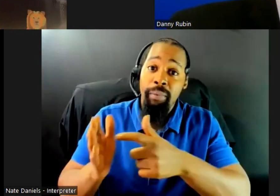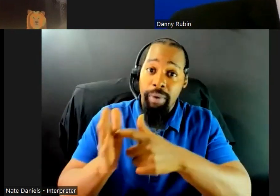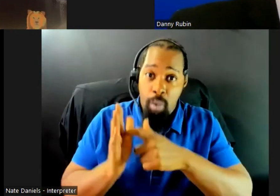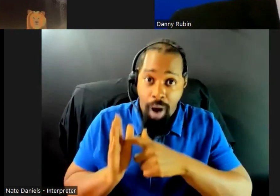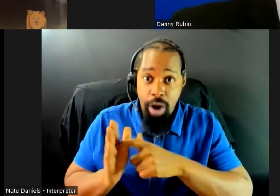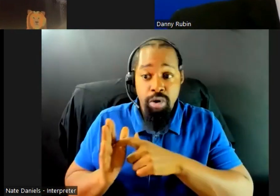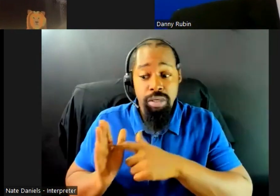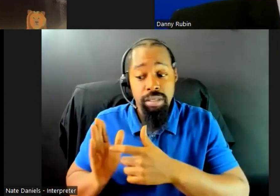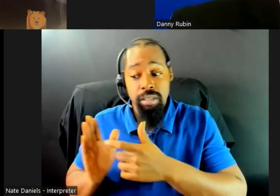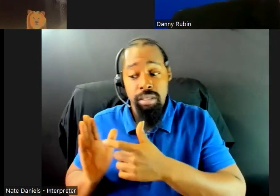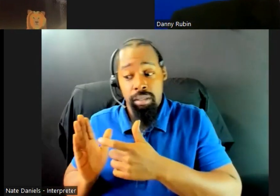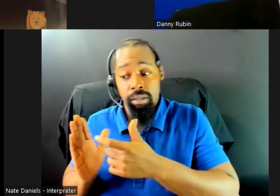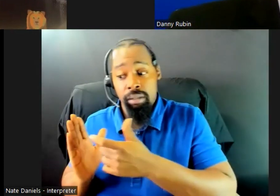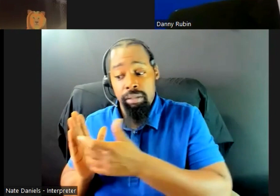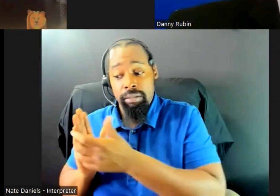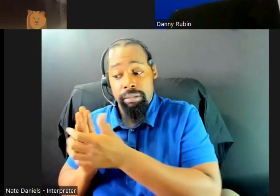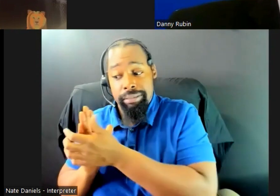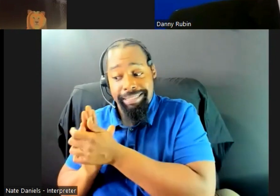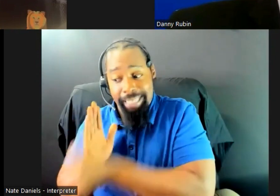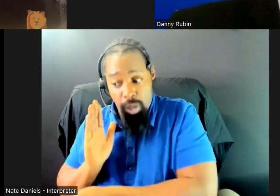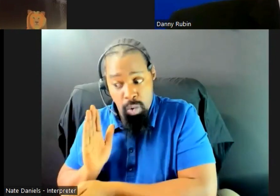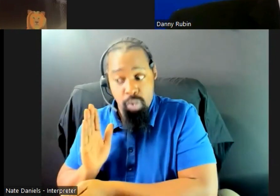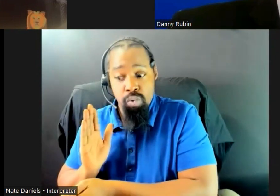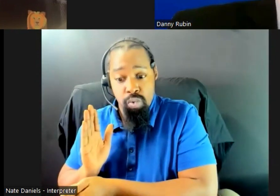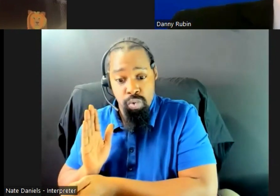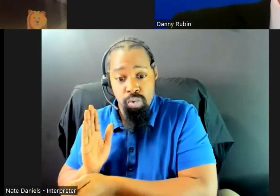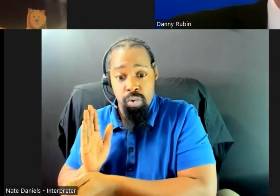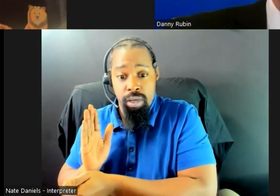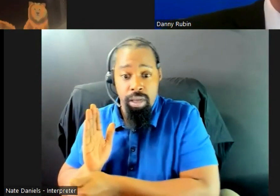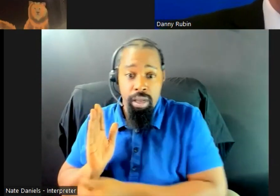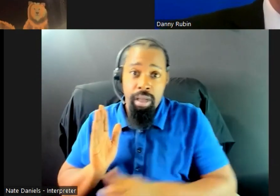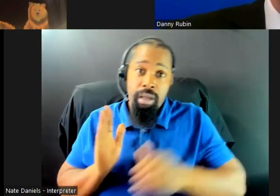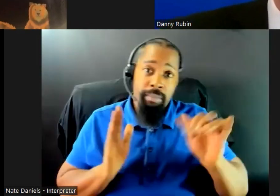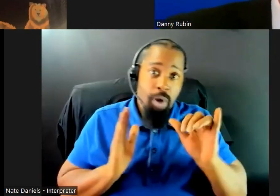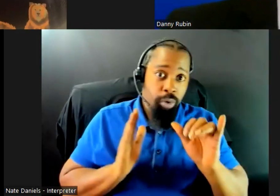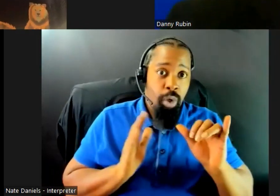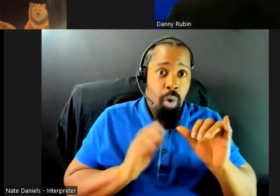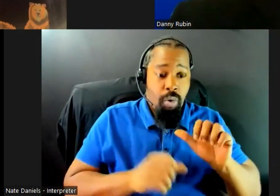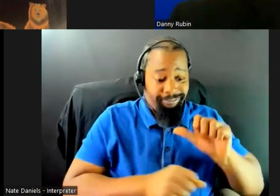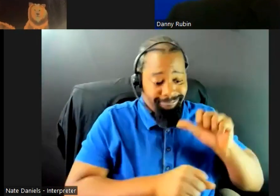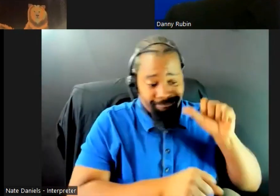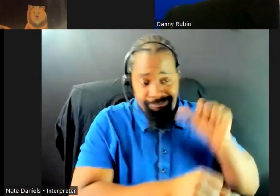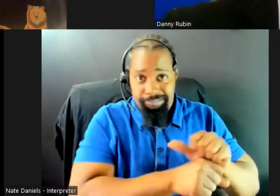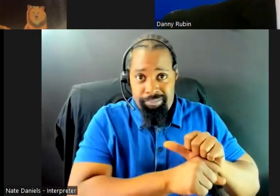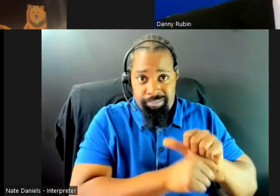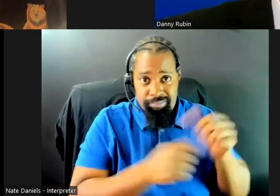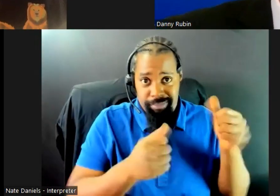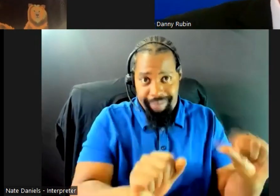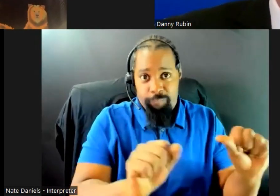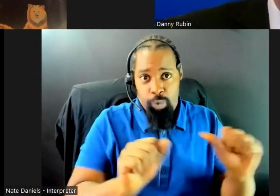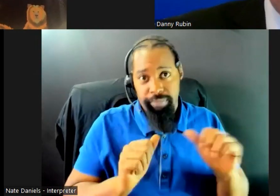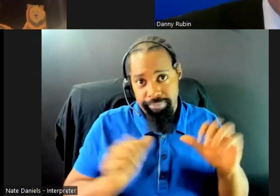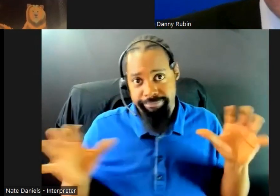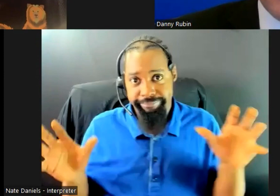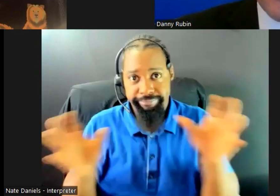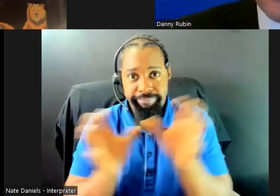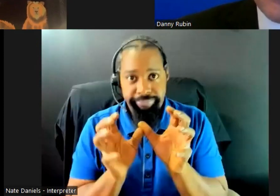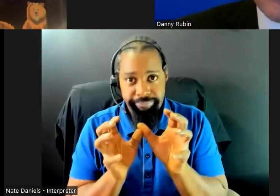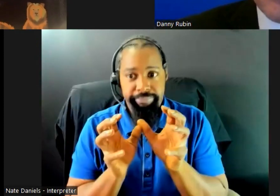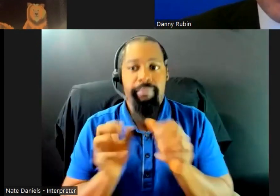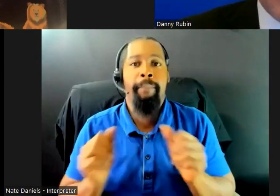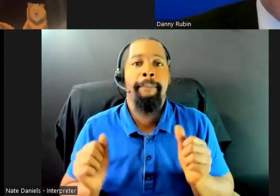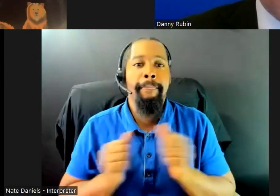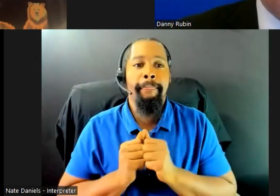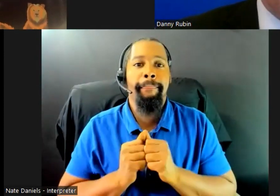your unique talents. But I know exactly what you mean. And fashion in general has to come